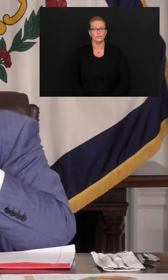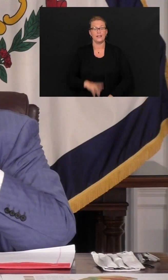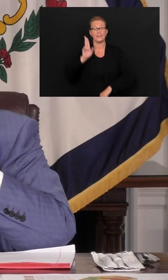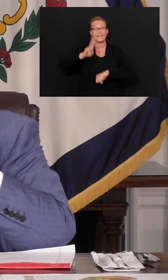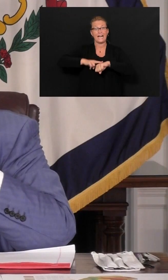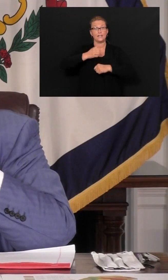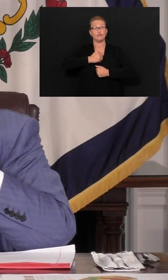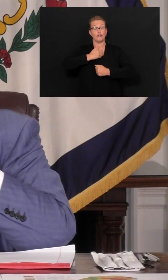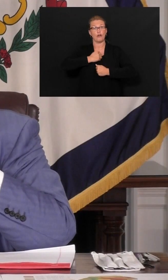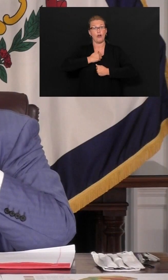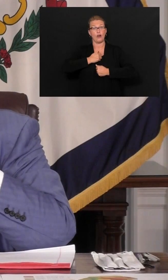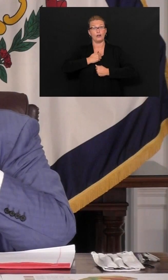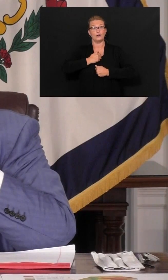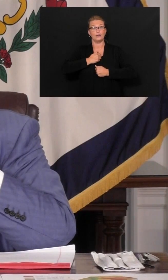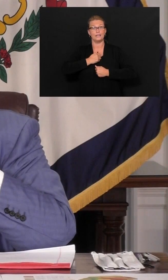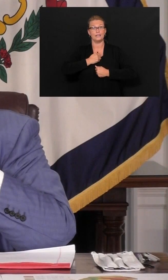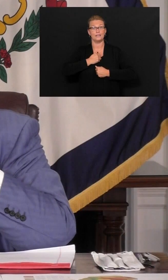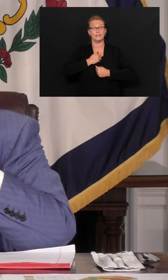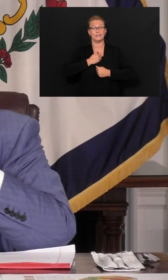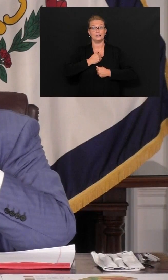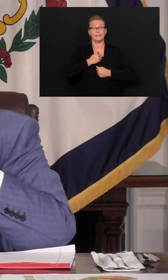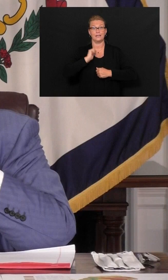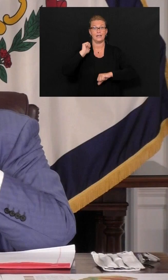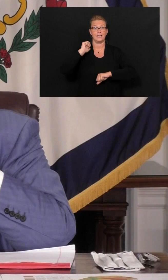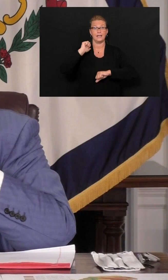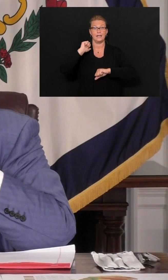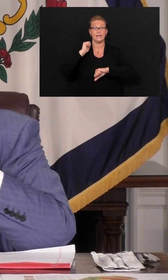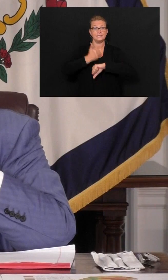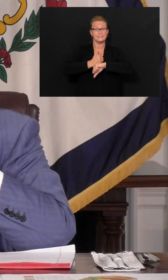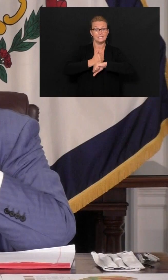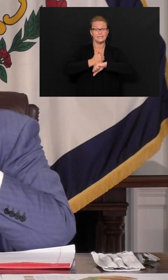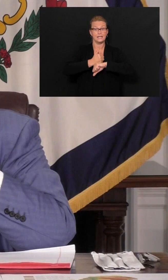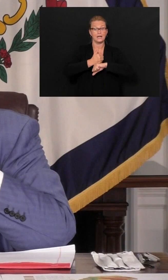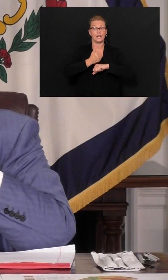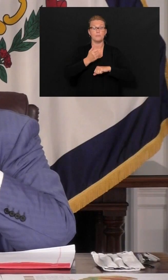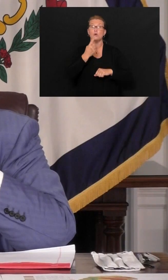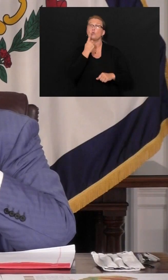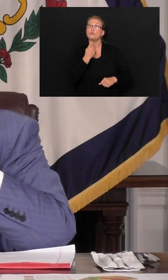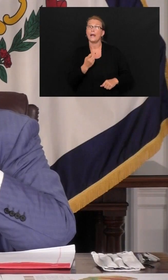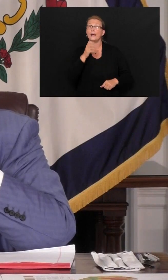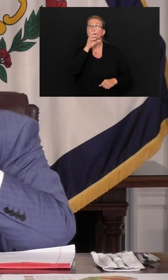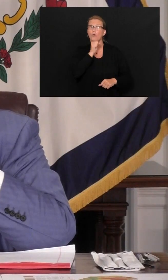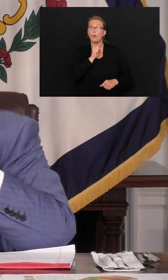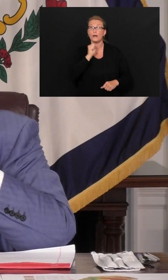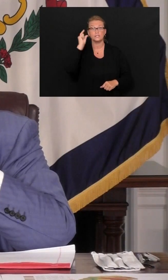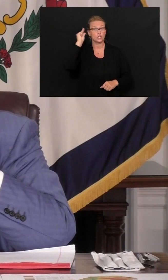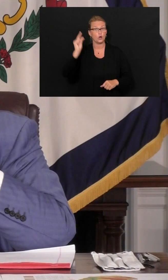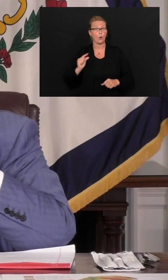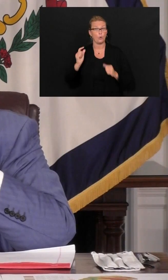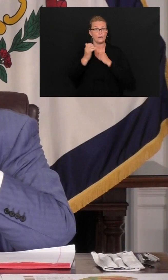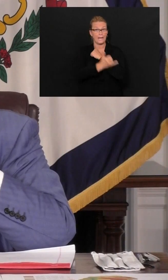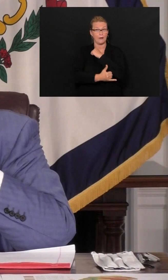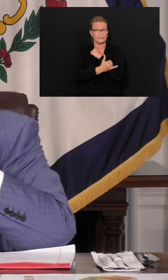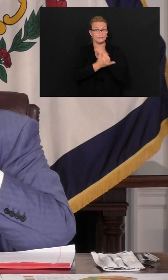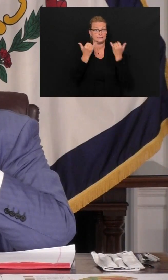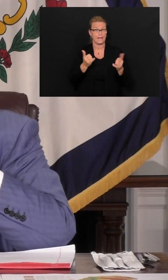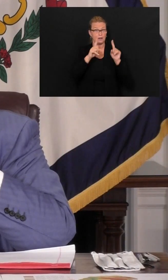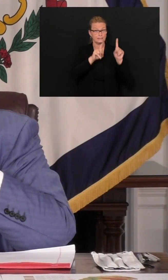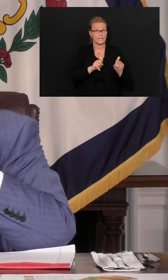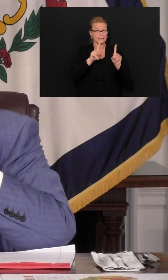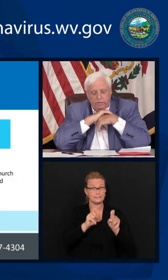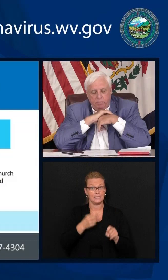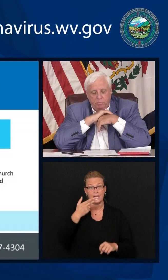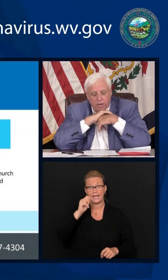National Guard is standing up free testing in red, orange, and gold counties, which is great. Today, we're